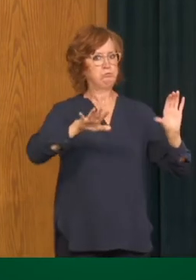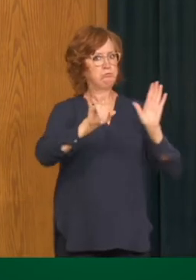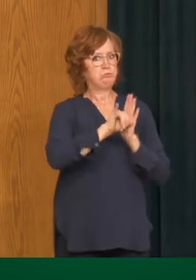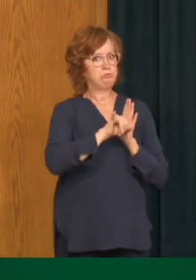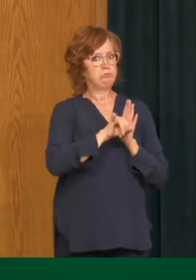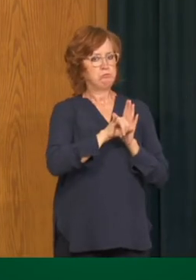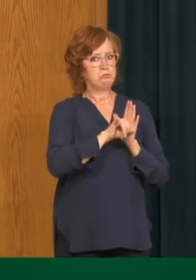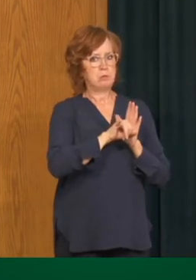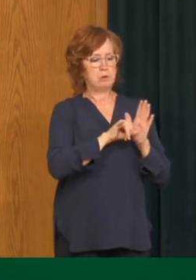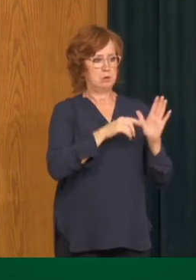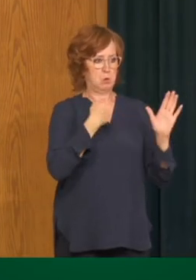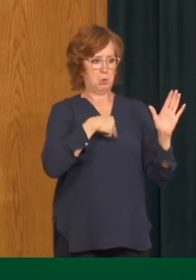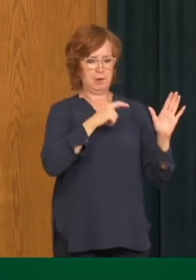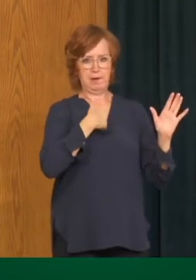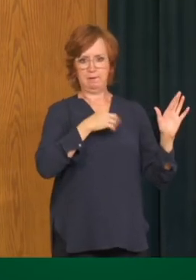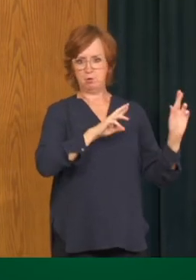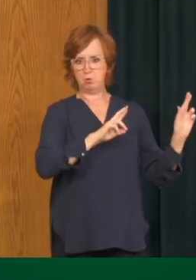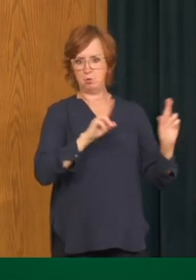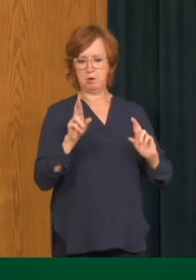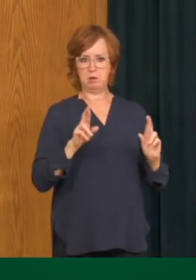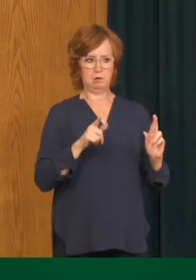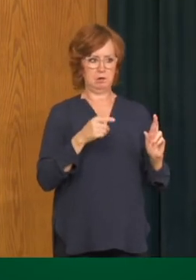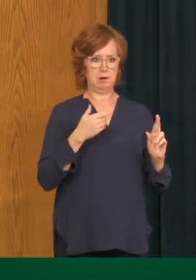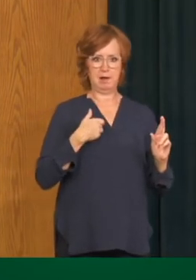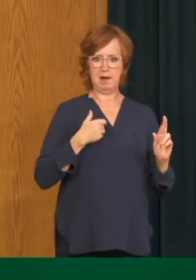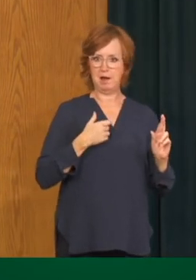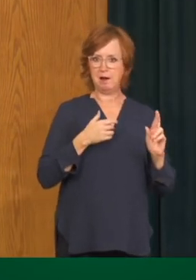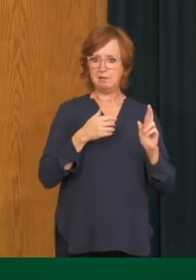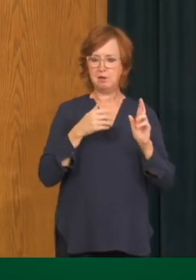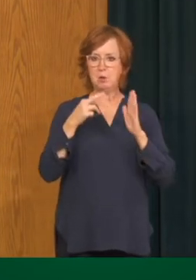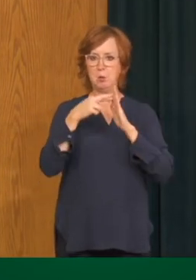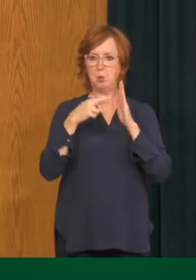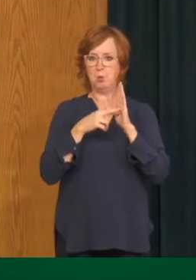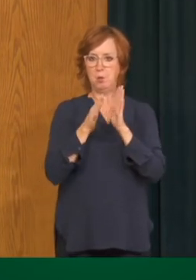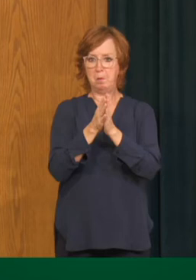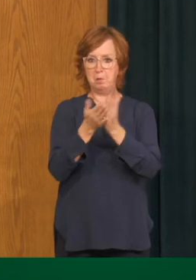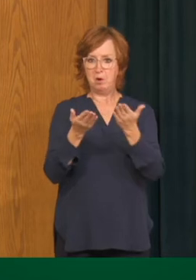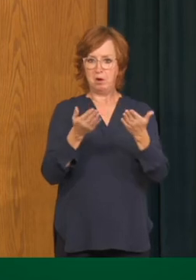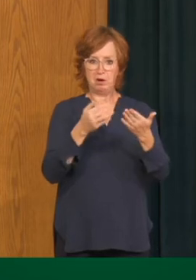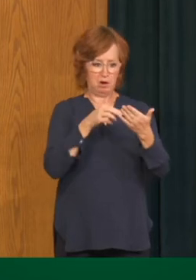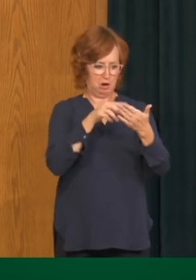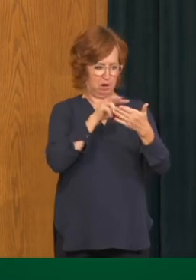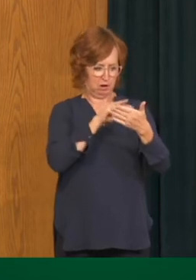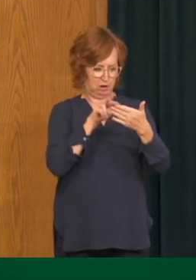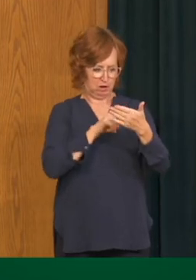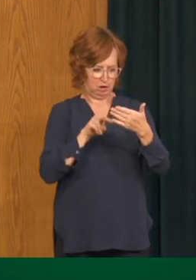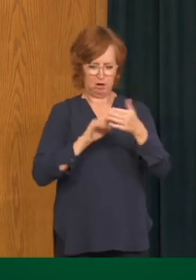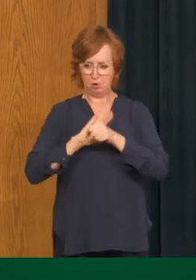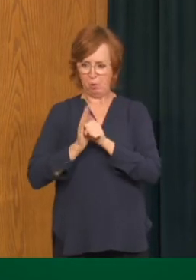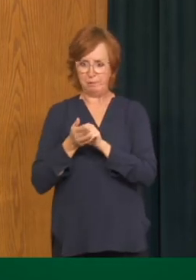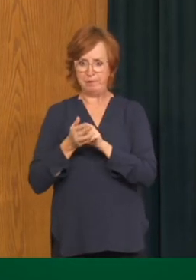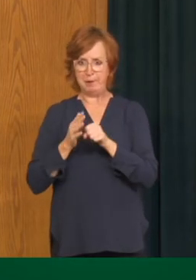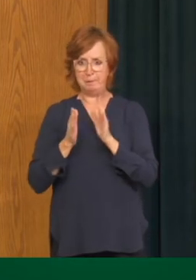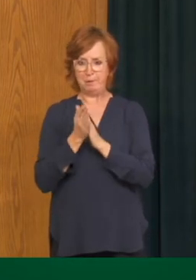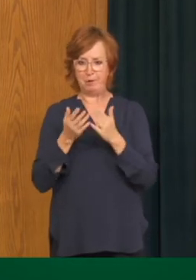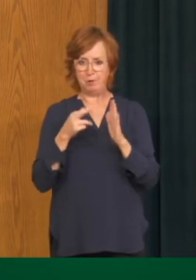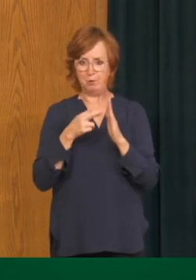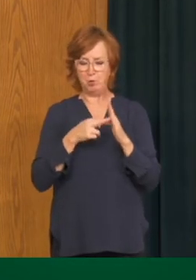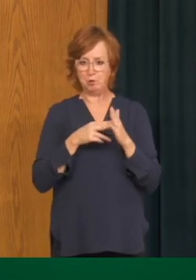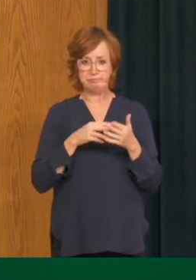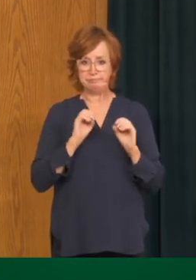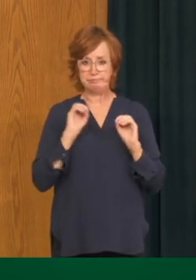may arise. As there is no manual on how we navigate COVID-19, not only in the education sector, but there was no manual on how